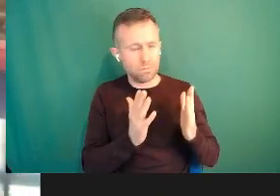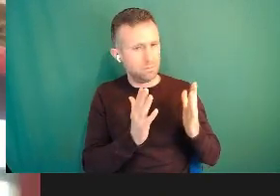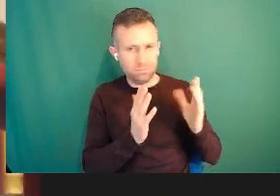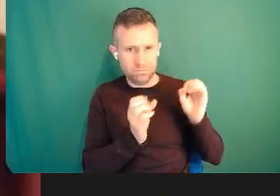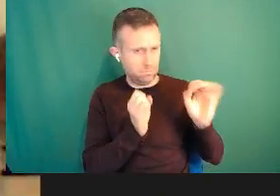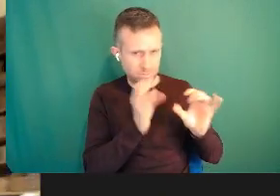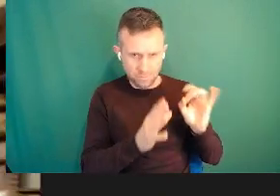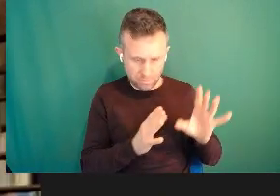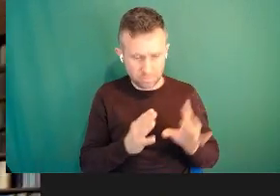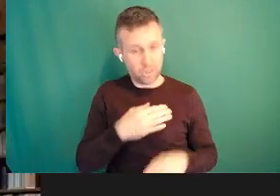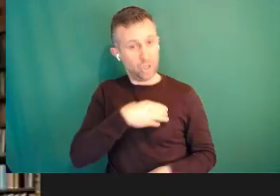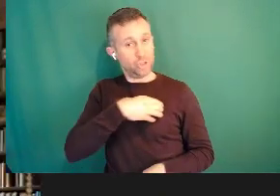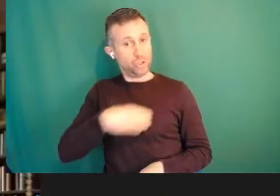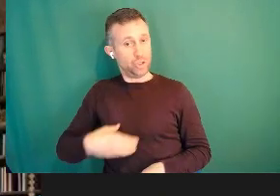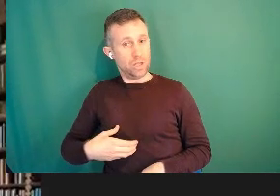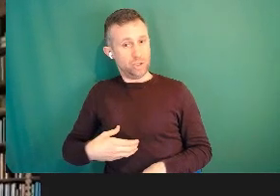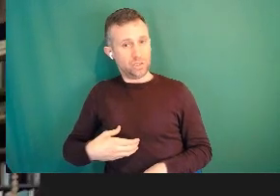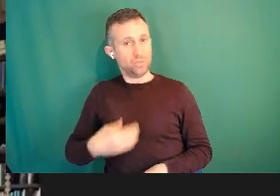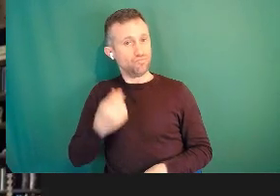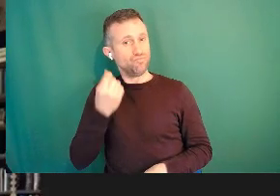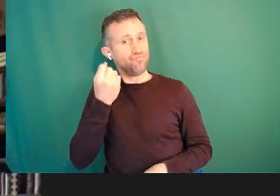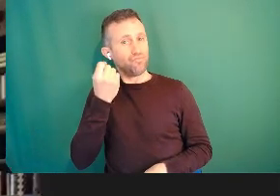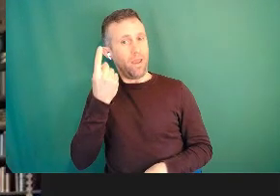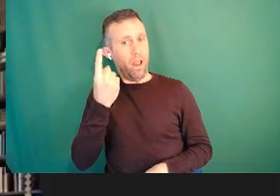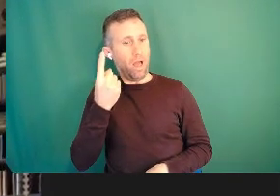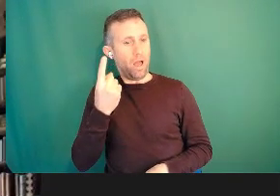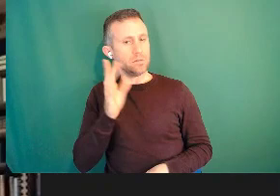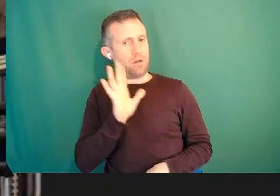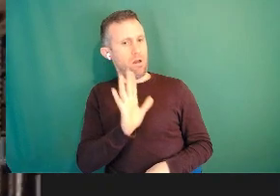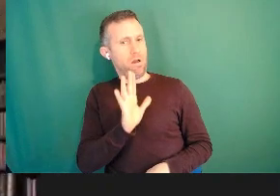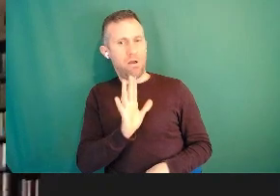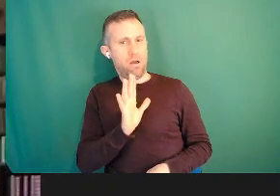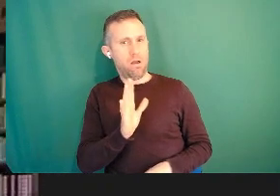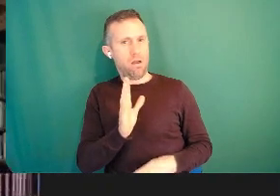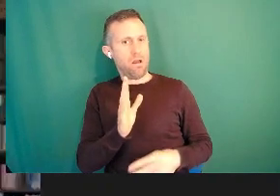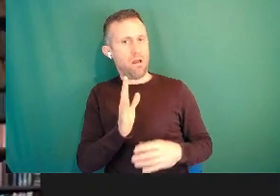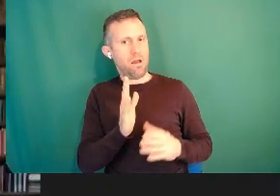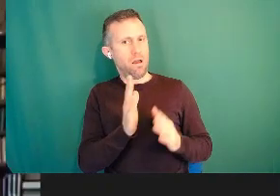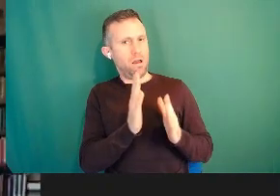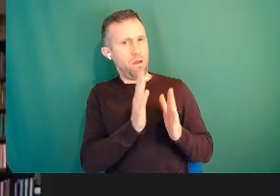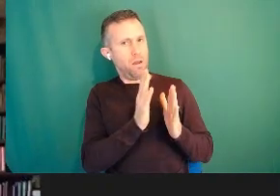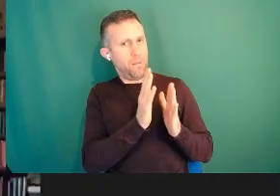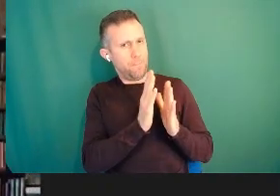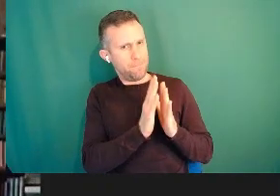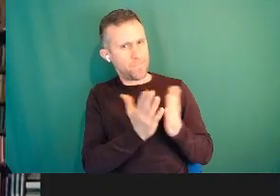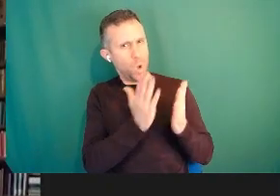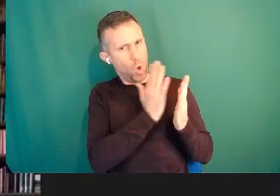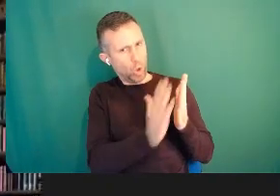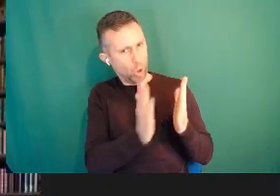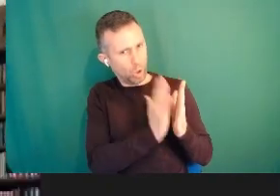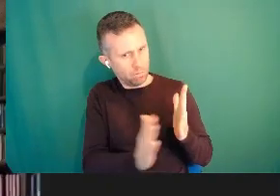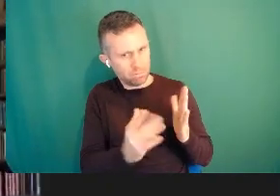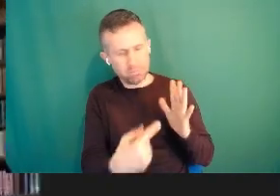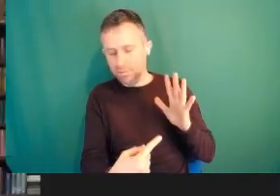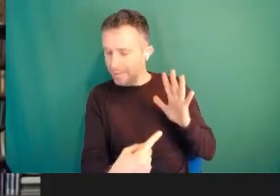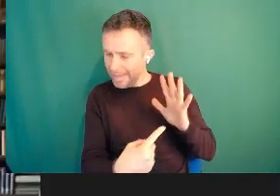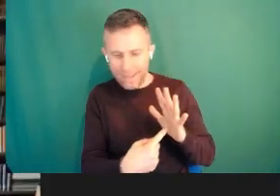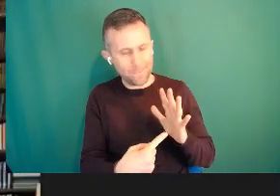together. So rather than leaving it to Bamber with the rest of the house, she actually left the books to Trinity College, Cambridge,